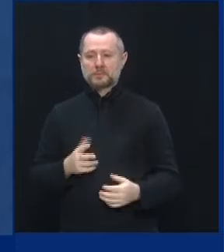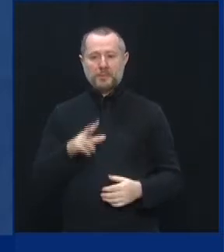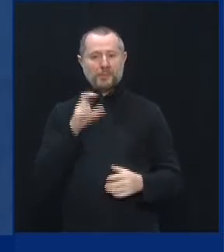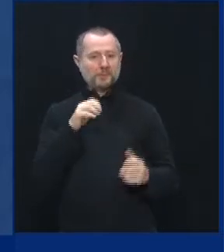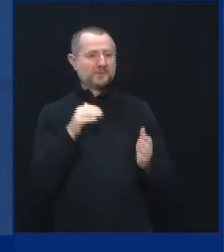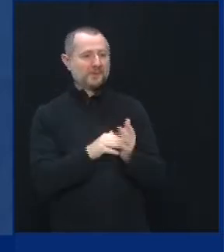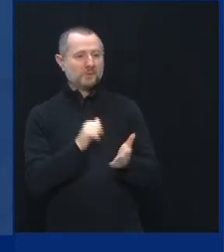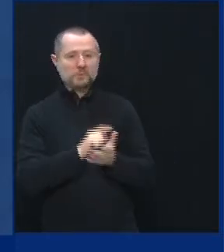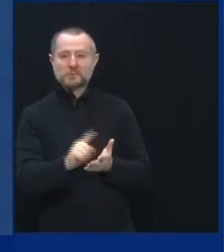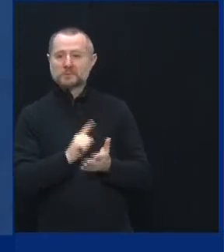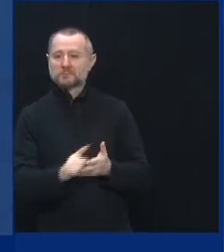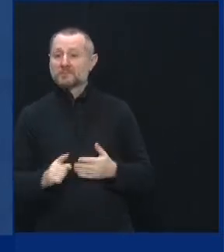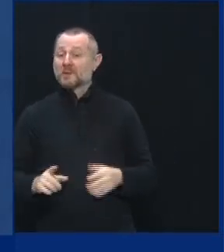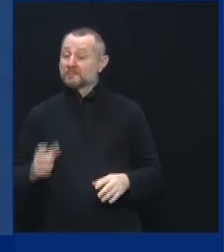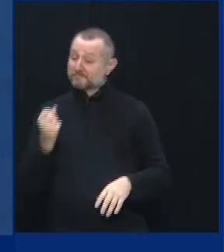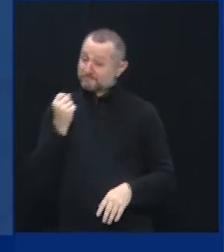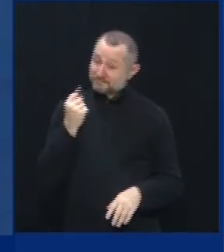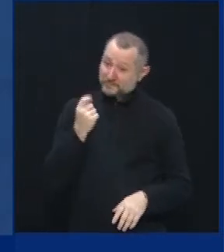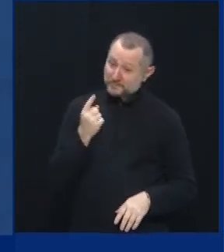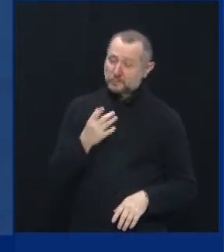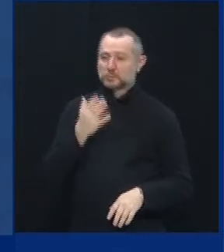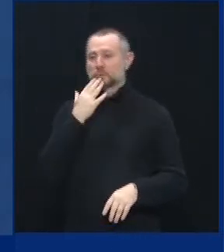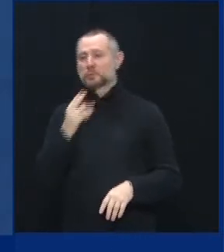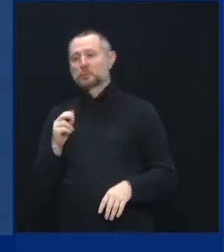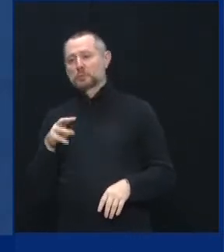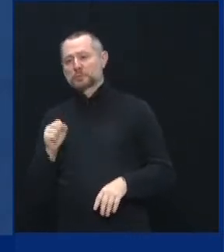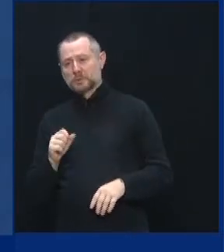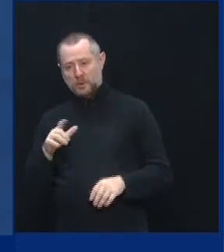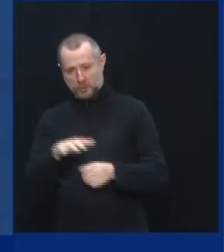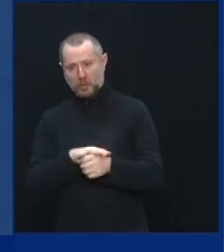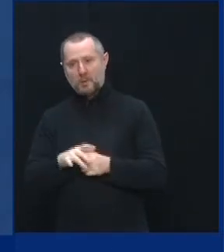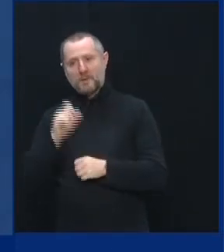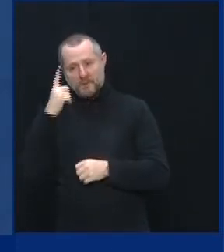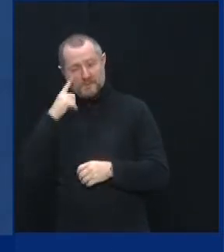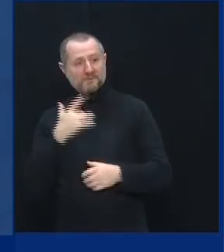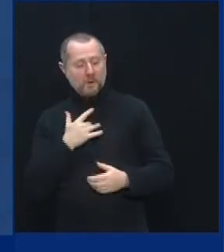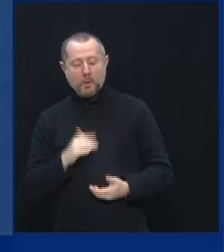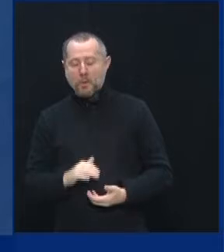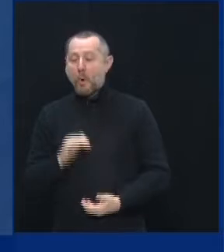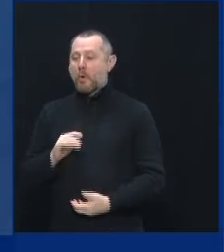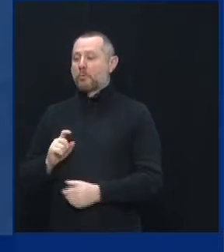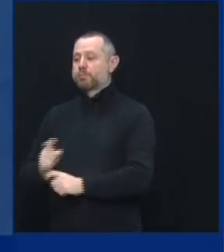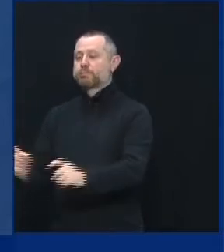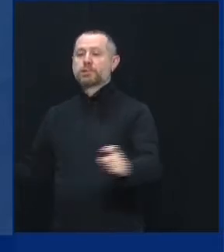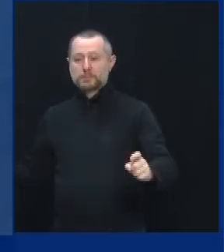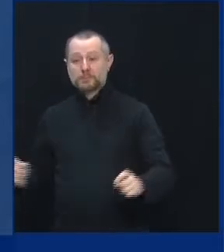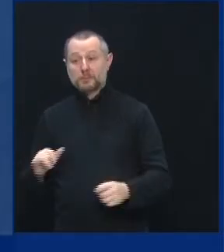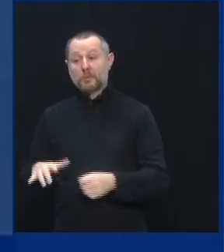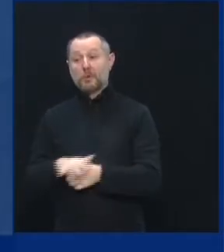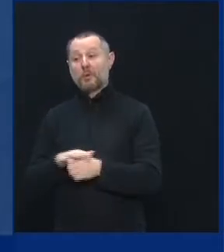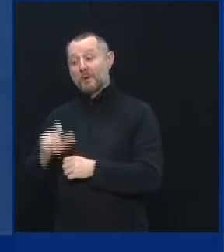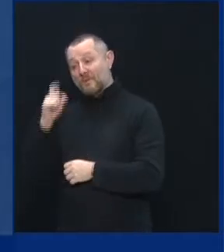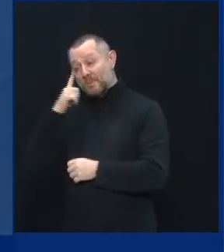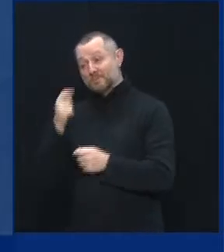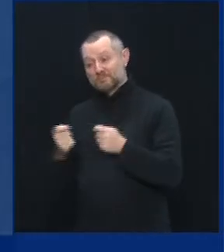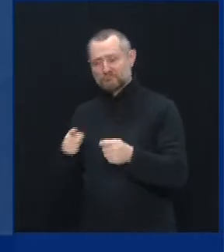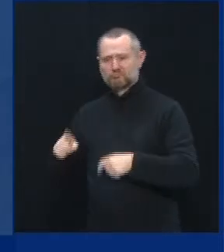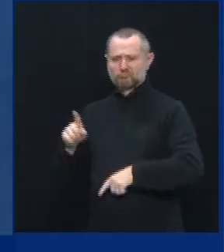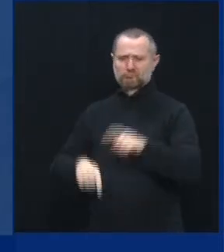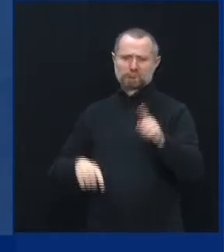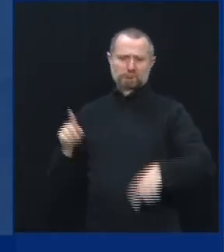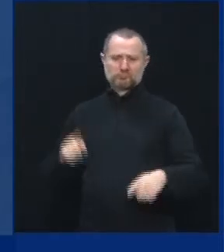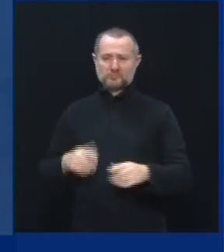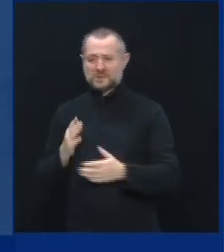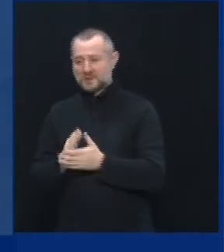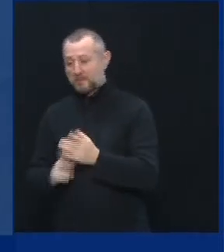local governments are getting more. Local governments across the state are all in a slightly different population and a different position. Suffolk